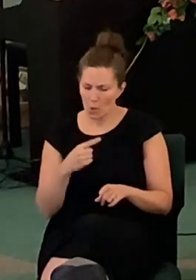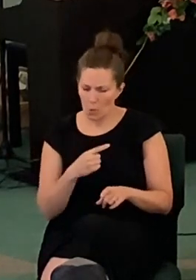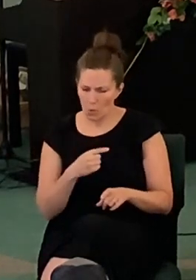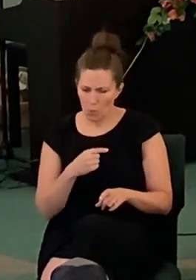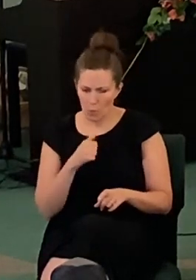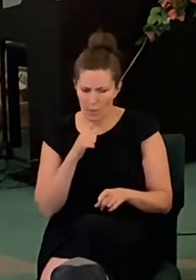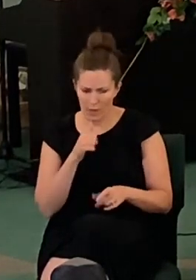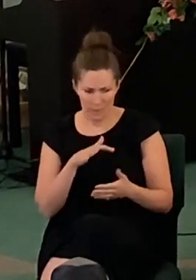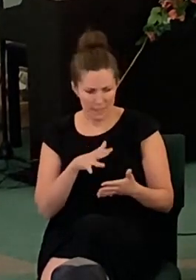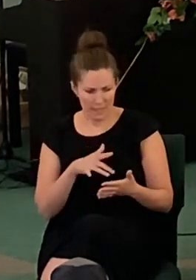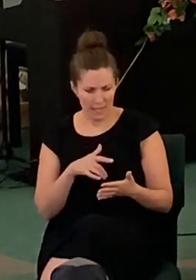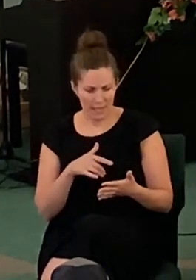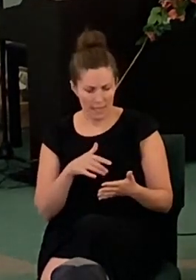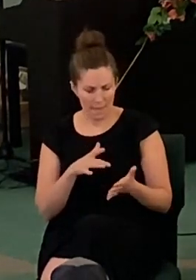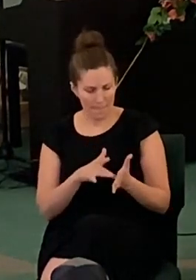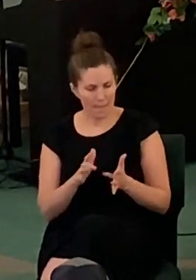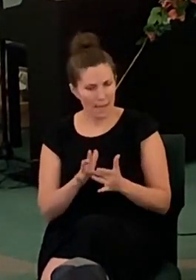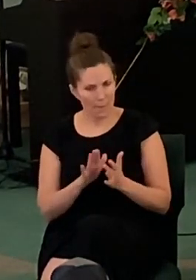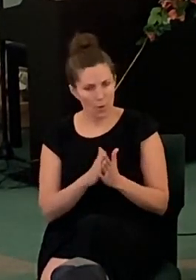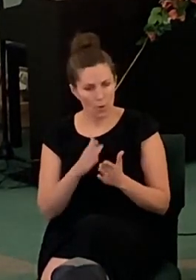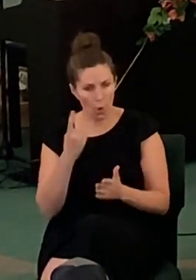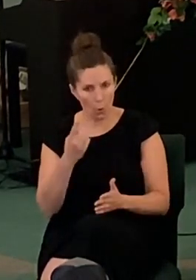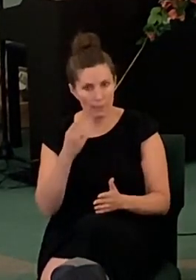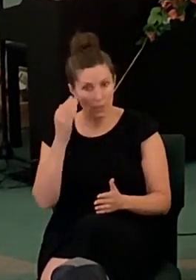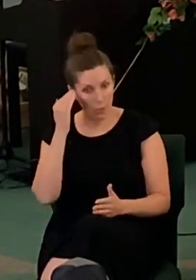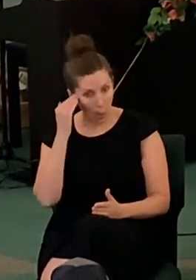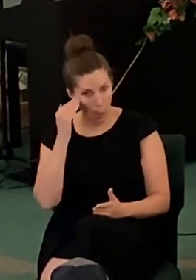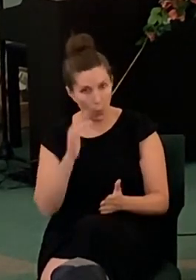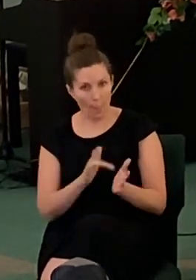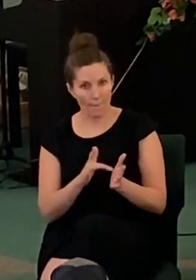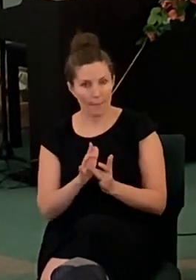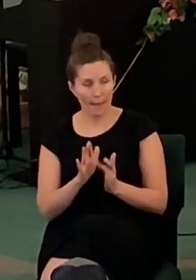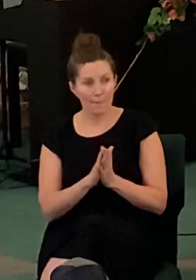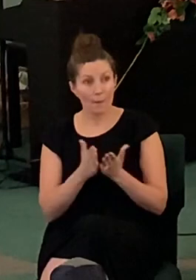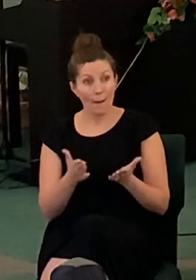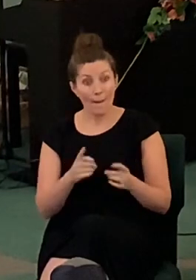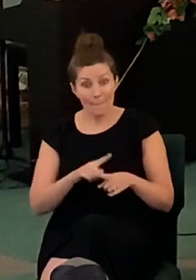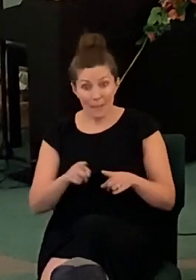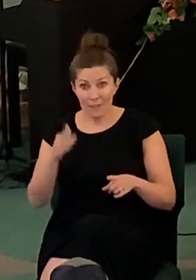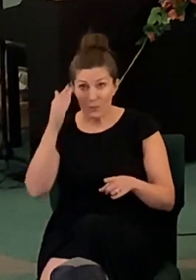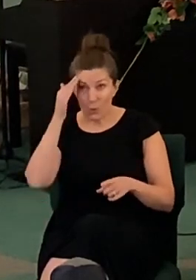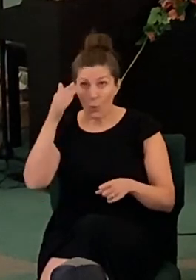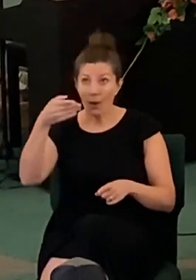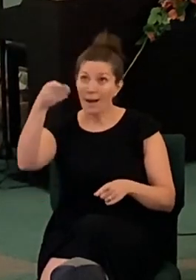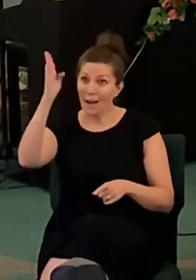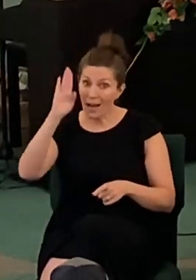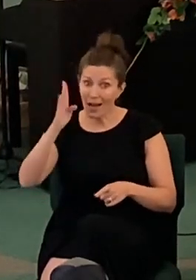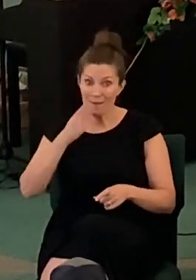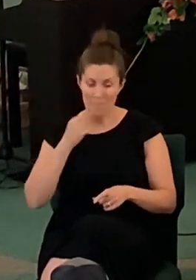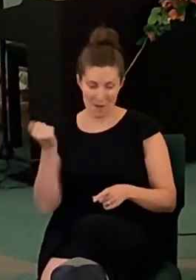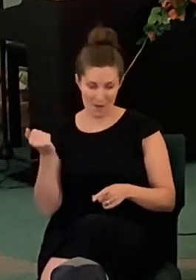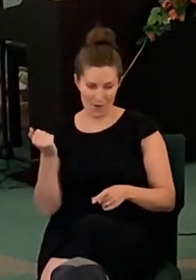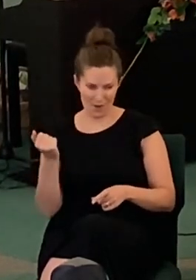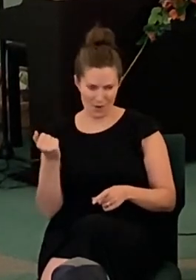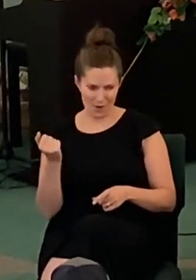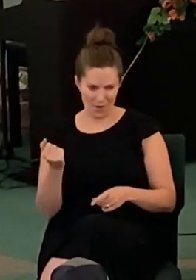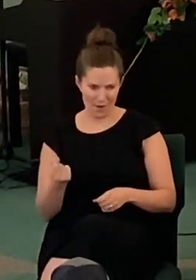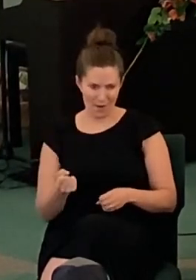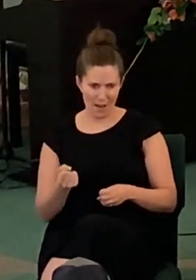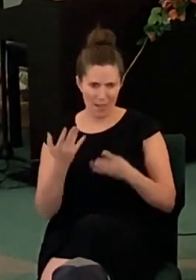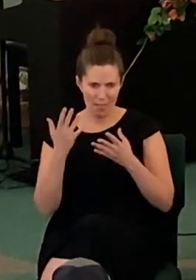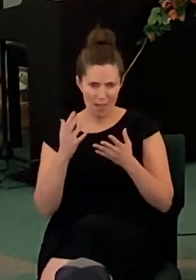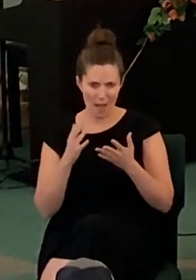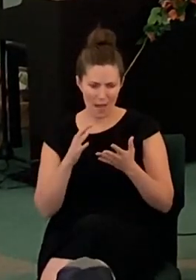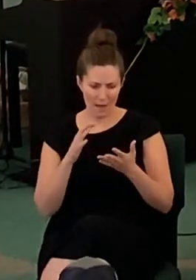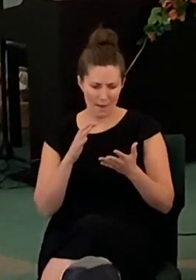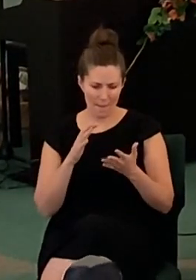know the Bible. We study the Bible that we might get to know God better. Too many earnest Bible